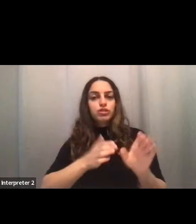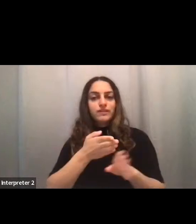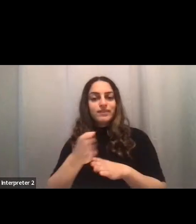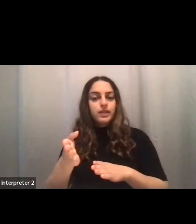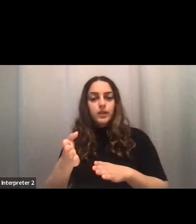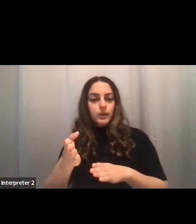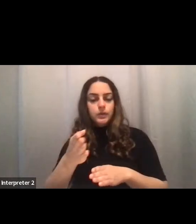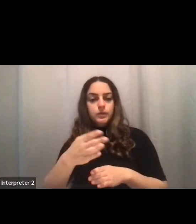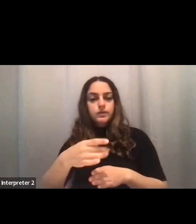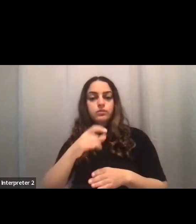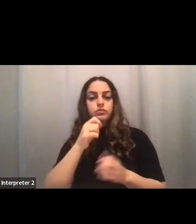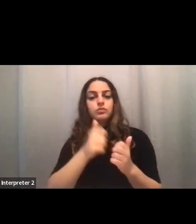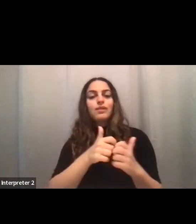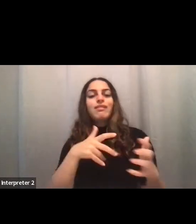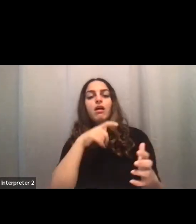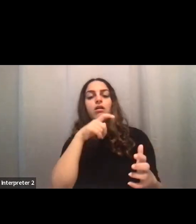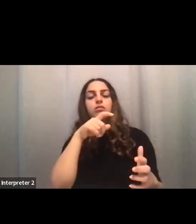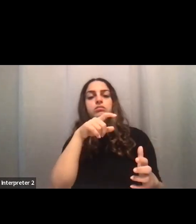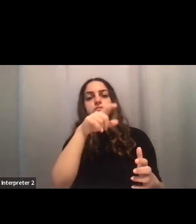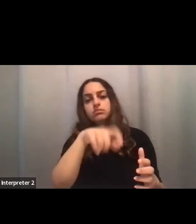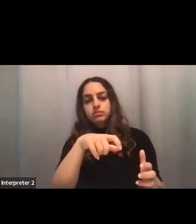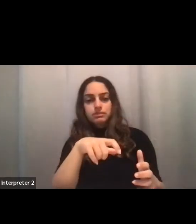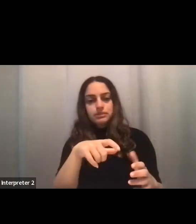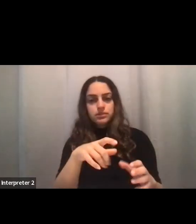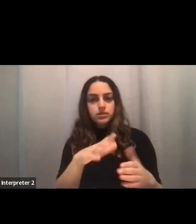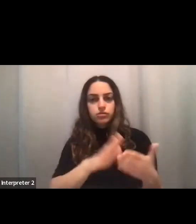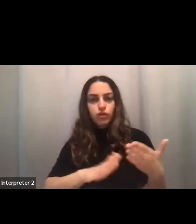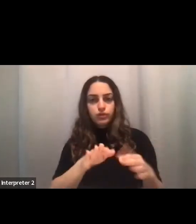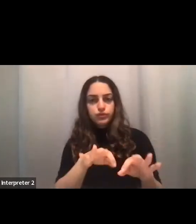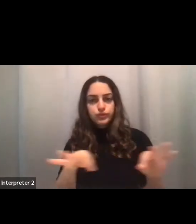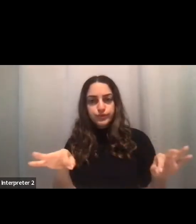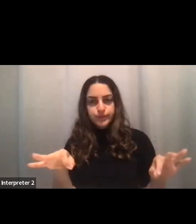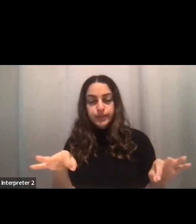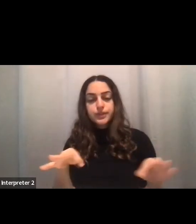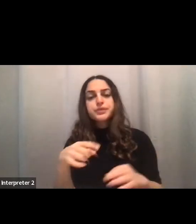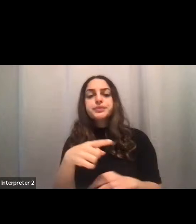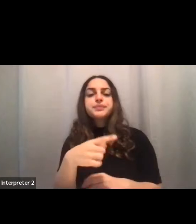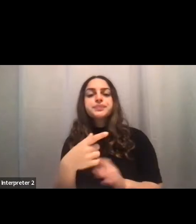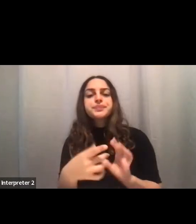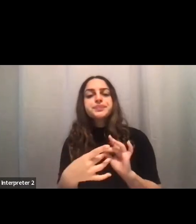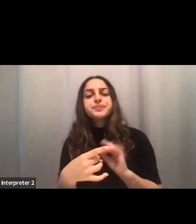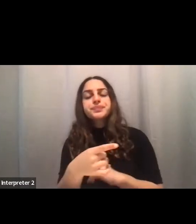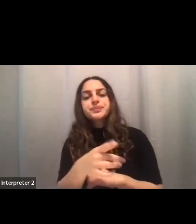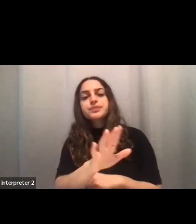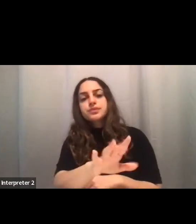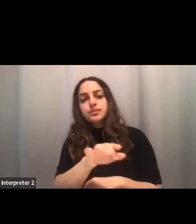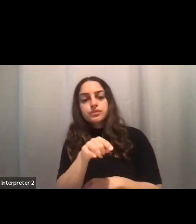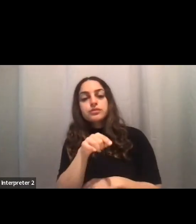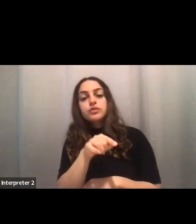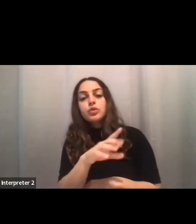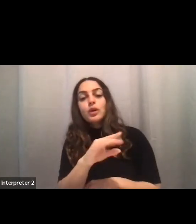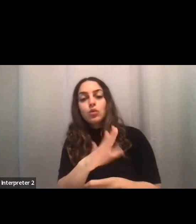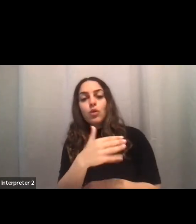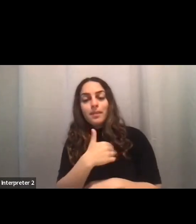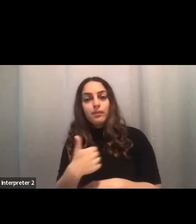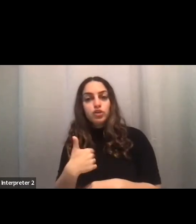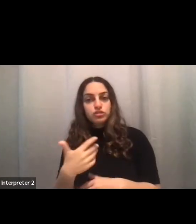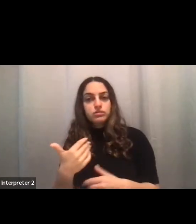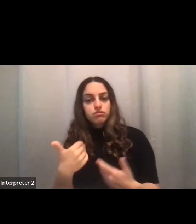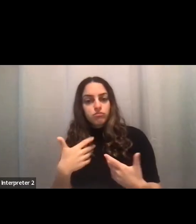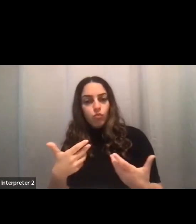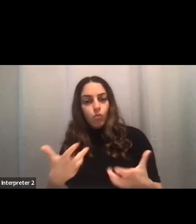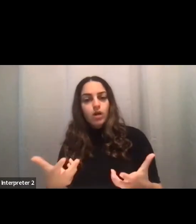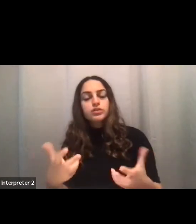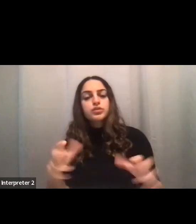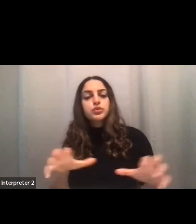college degree you mentioned a little bit in your written testimony that you and your members have efforts uh to do that could you just tell us a